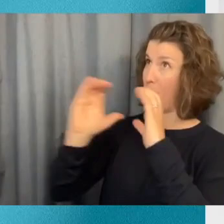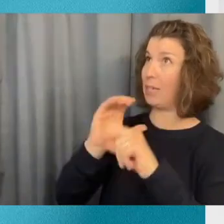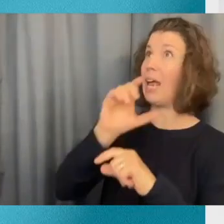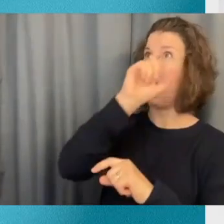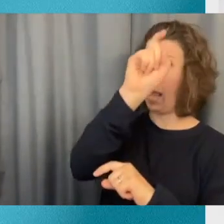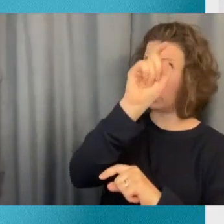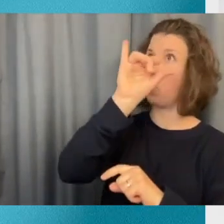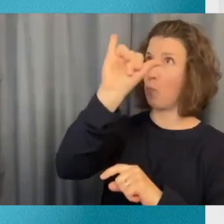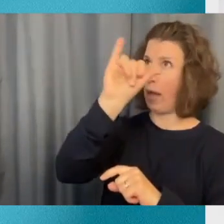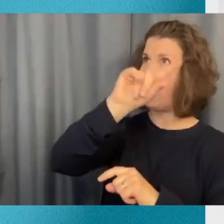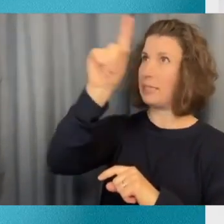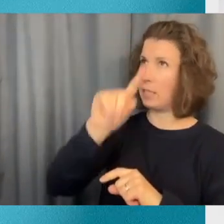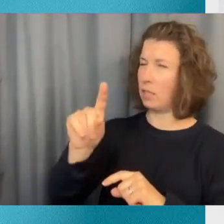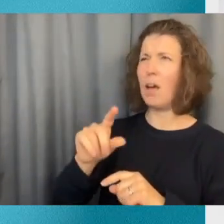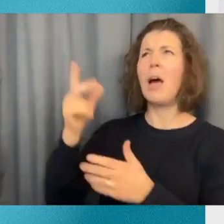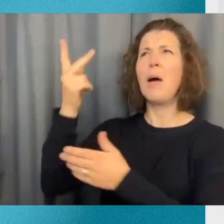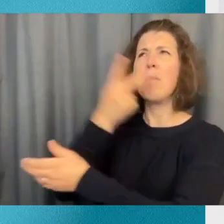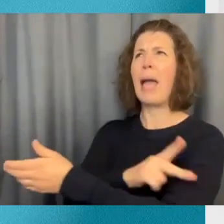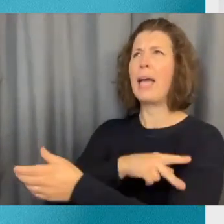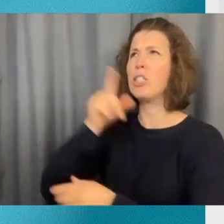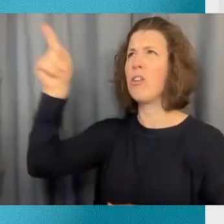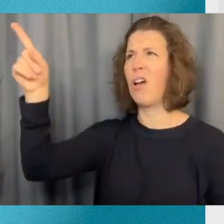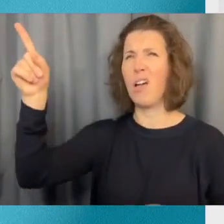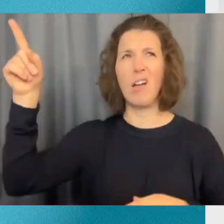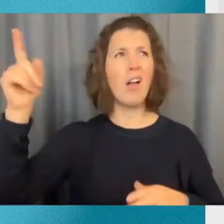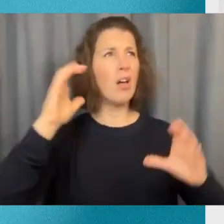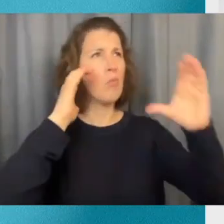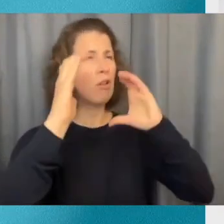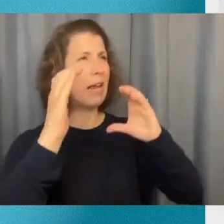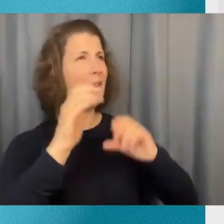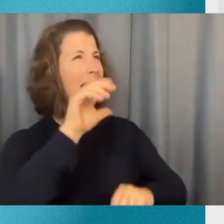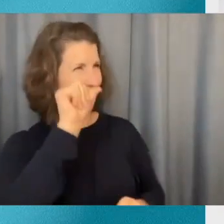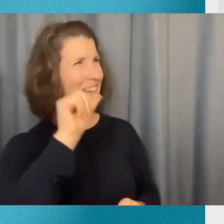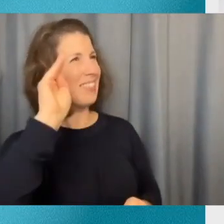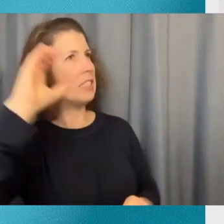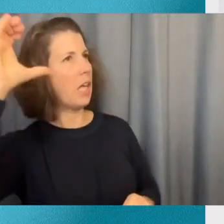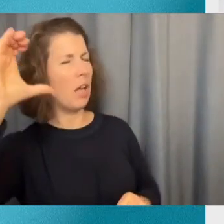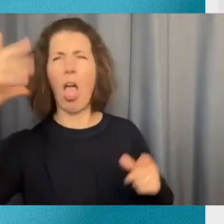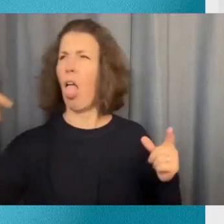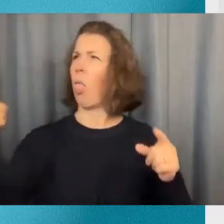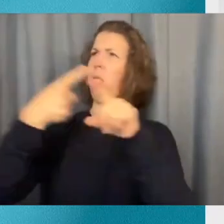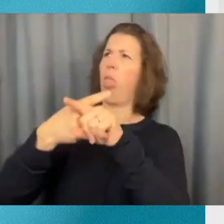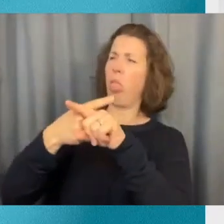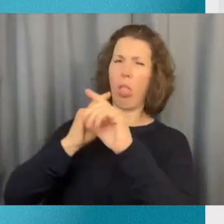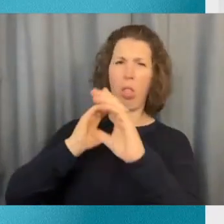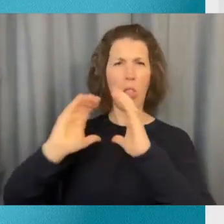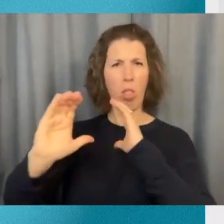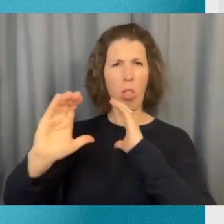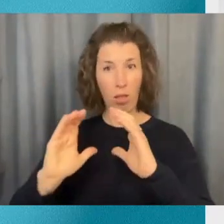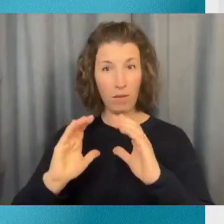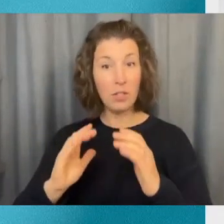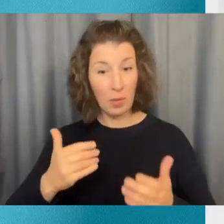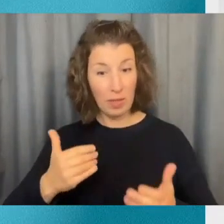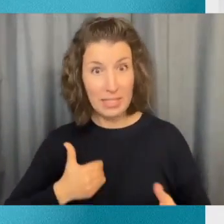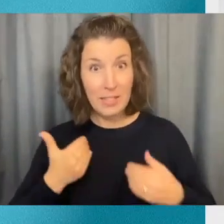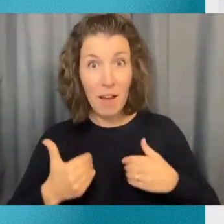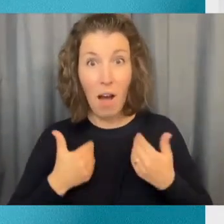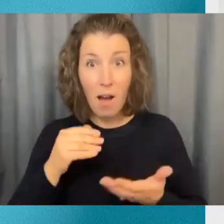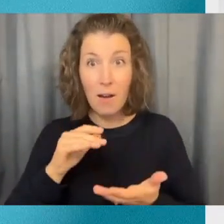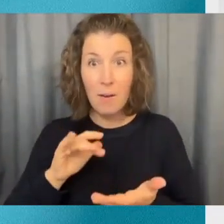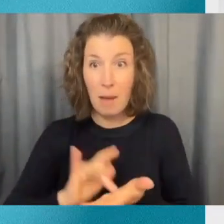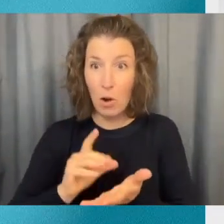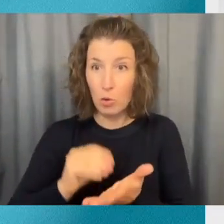this disconnect. And so these communication barriers come up frequently in these young people who want to do best for their